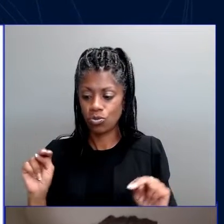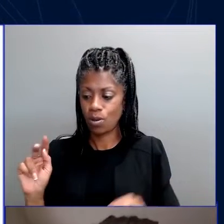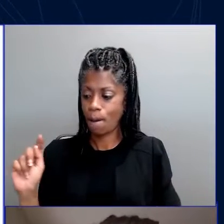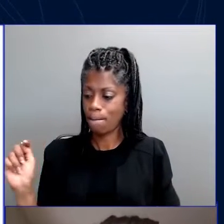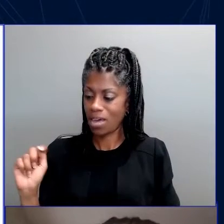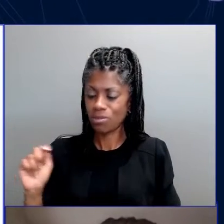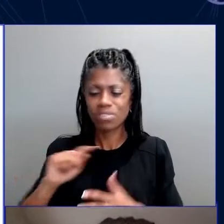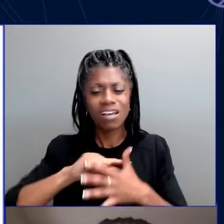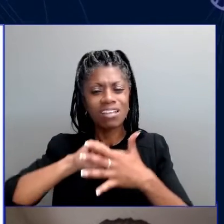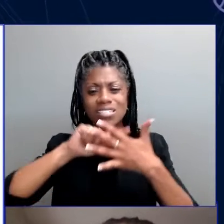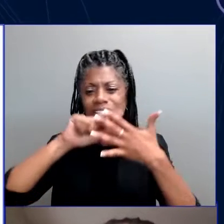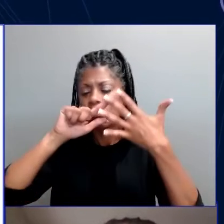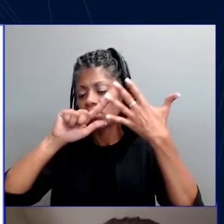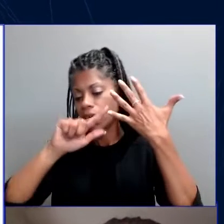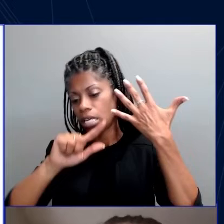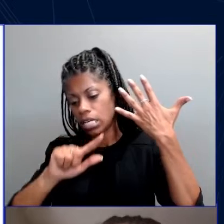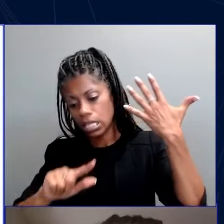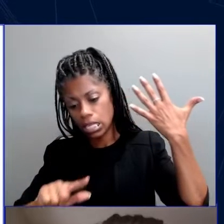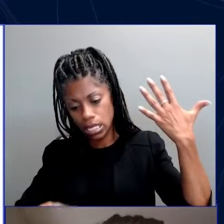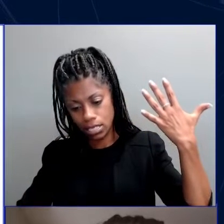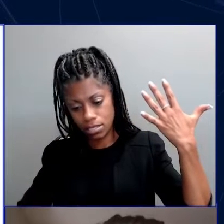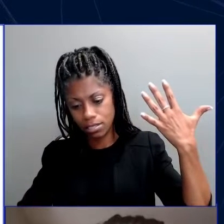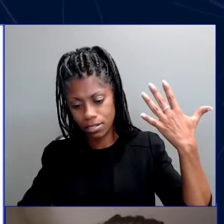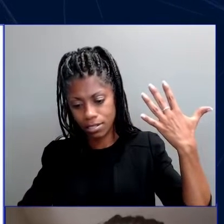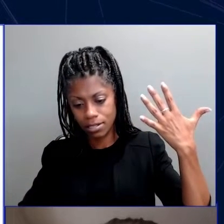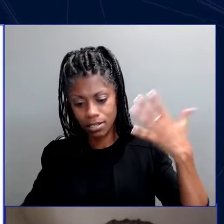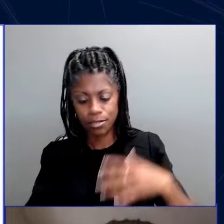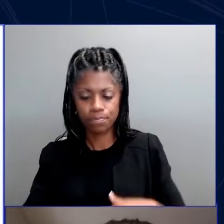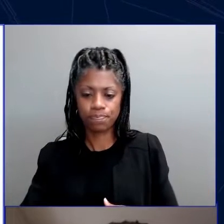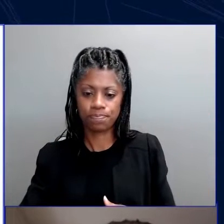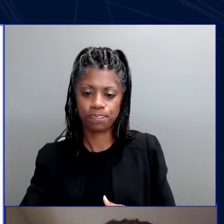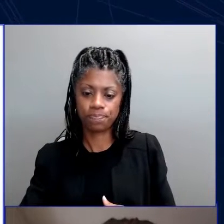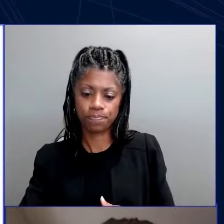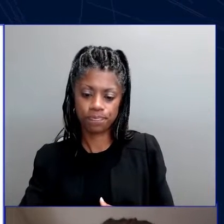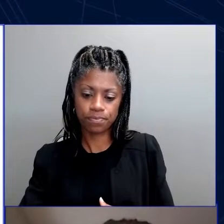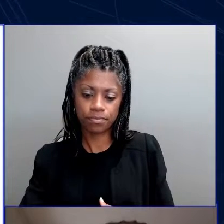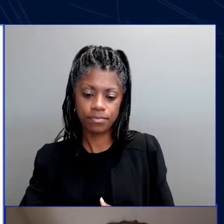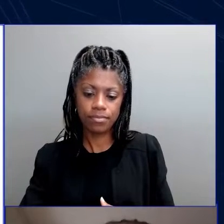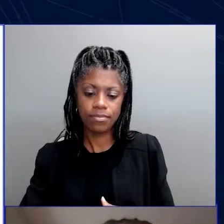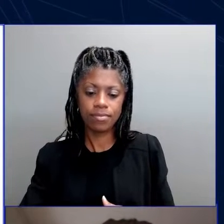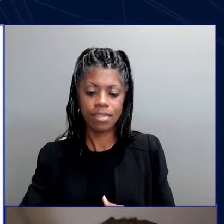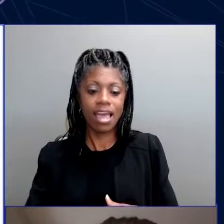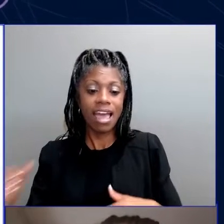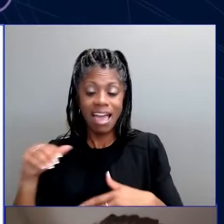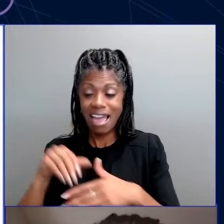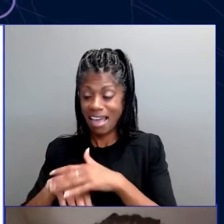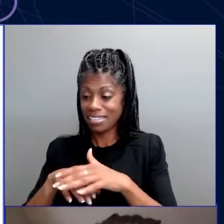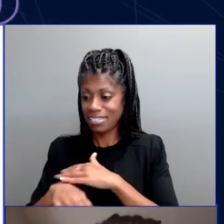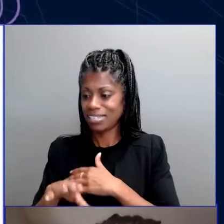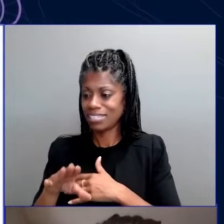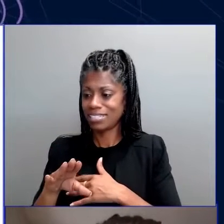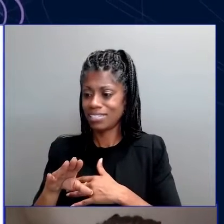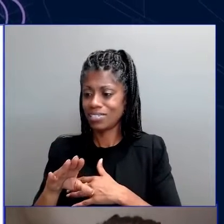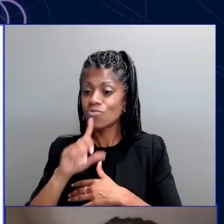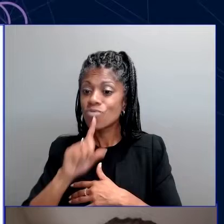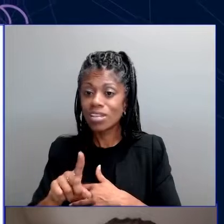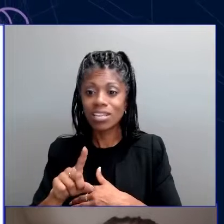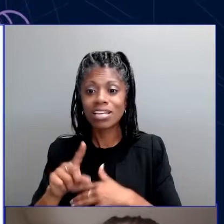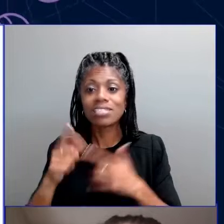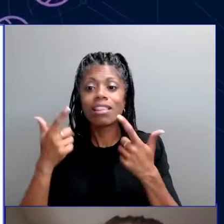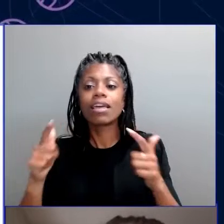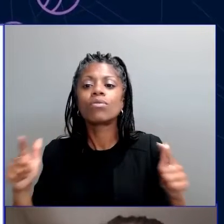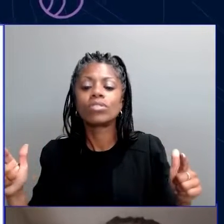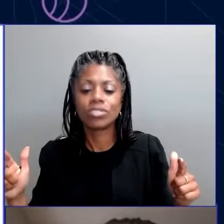should, because it looks bad if we don't. Access is a language for how we care for each other.